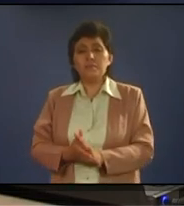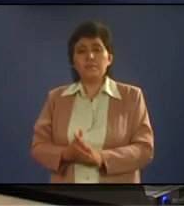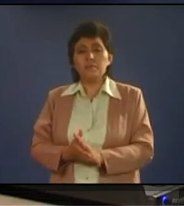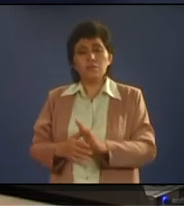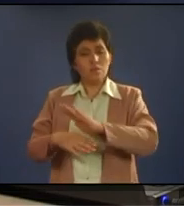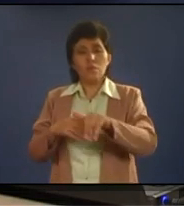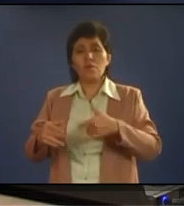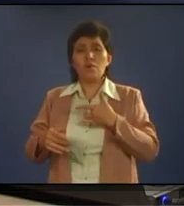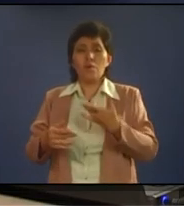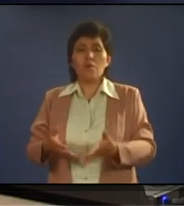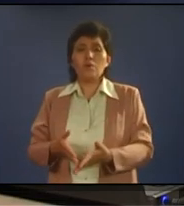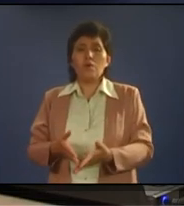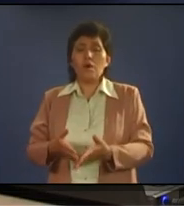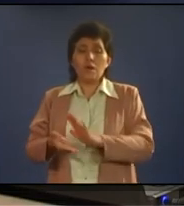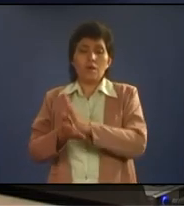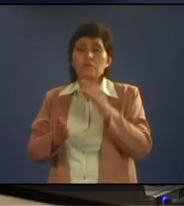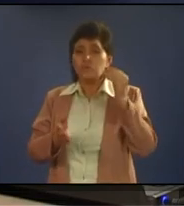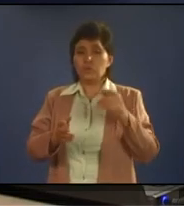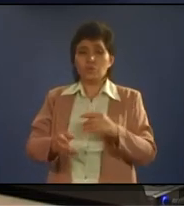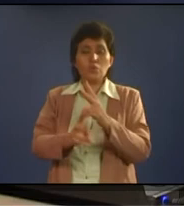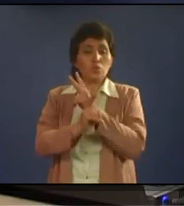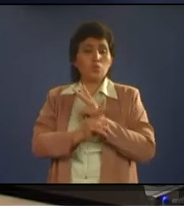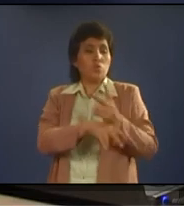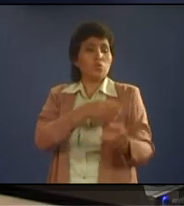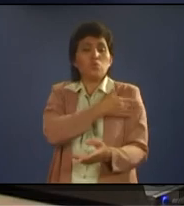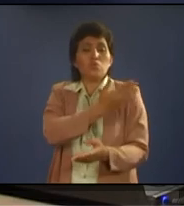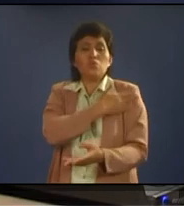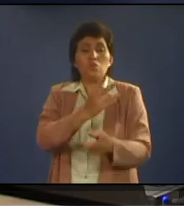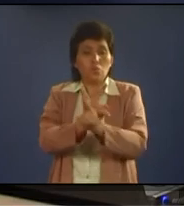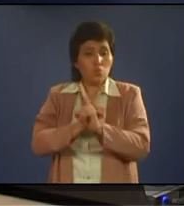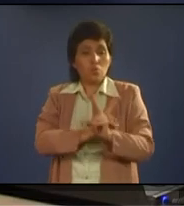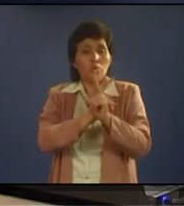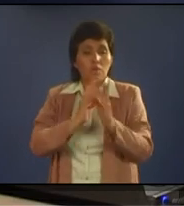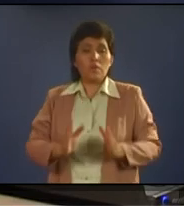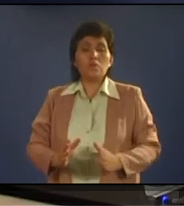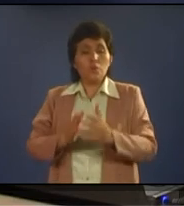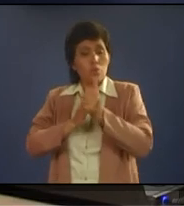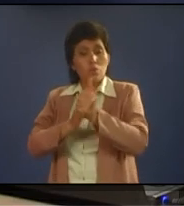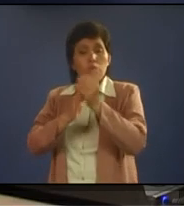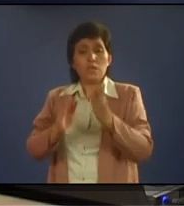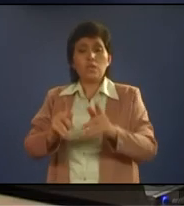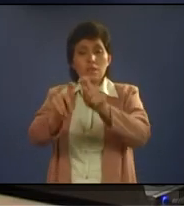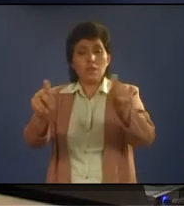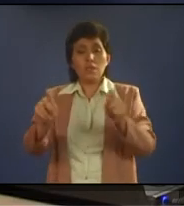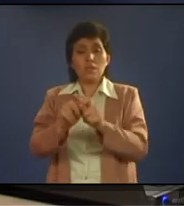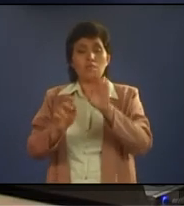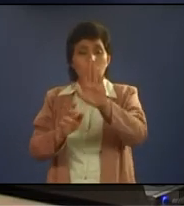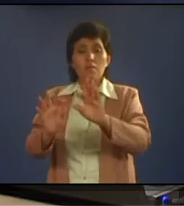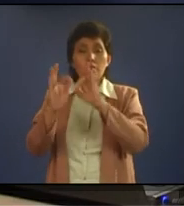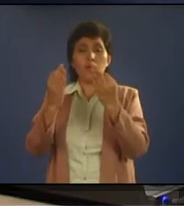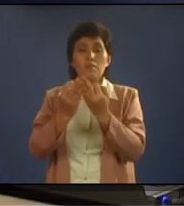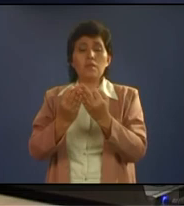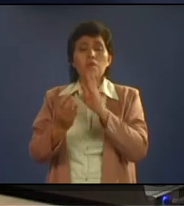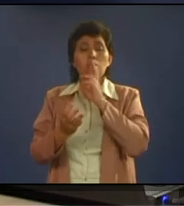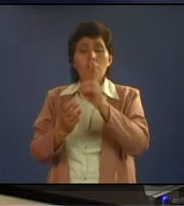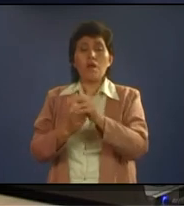a leader. Or you are a supervisor, you are a leader as well, okay? You lead the team. You lead your family. You